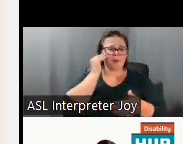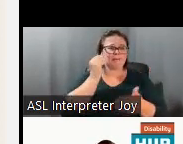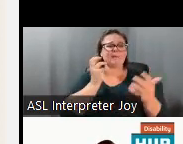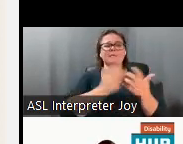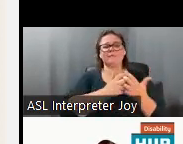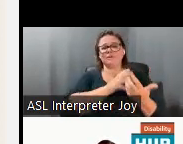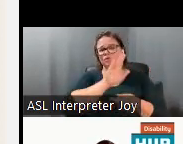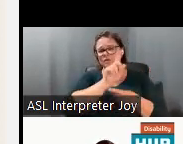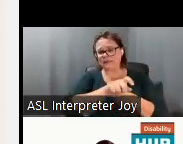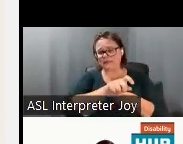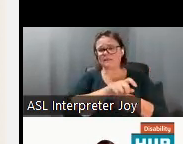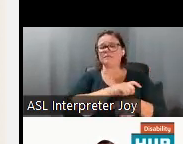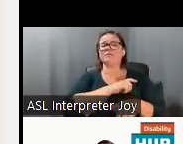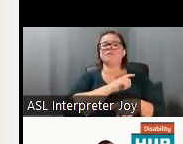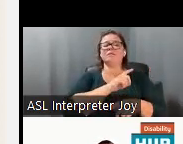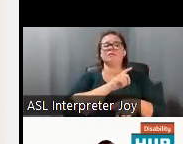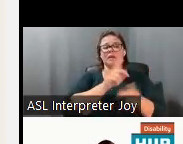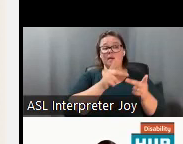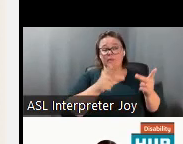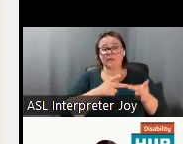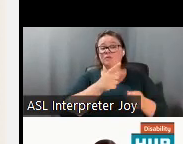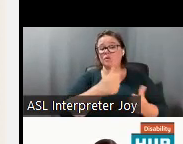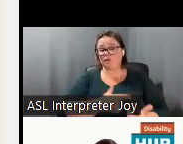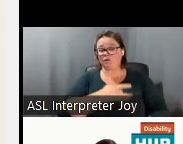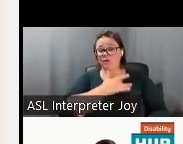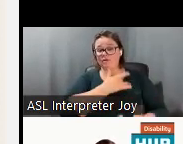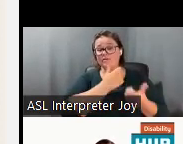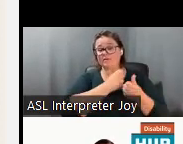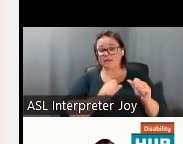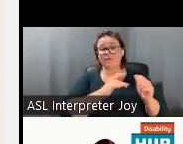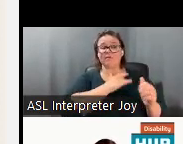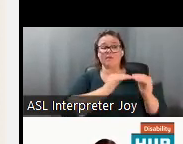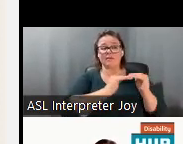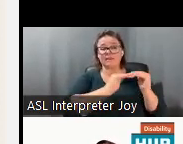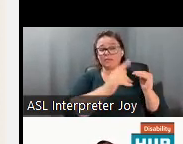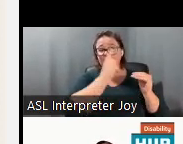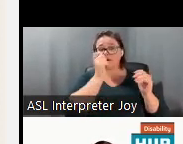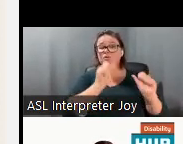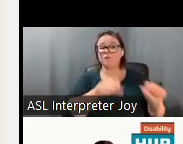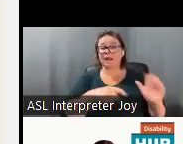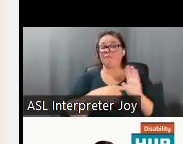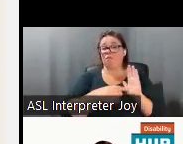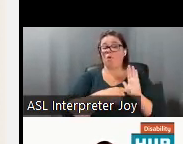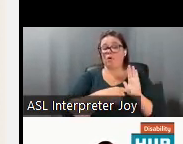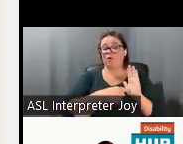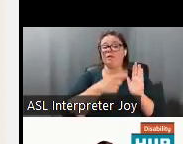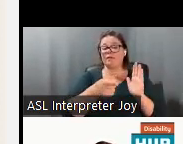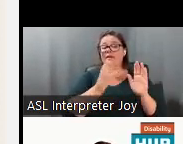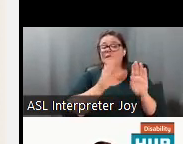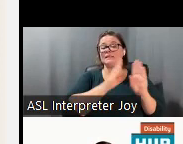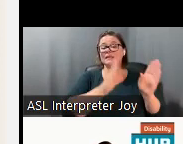needs and where you feel safe and where you feel stable because you can afford it? This housing search